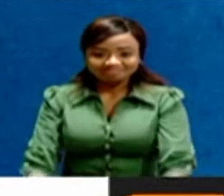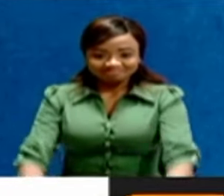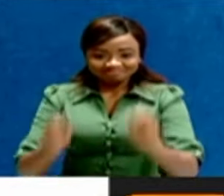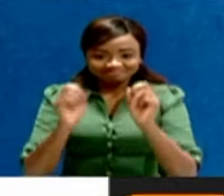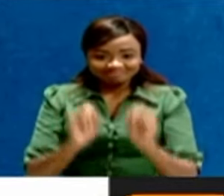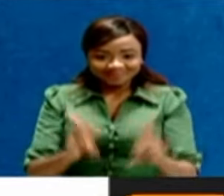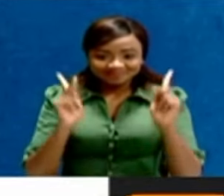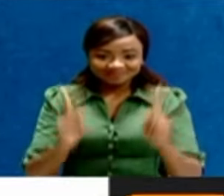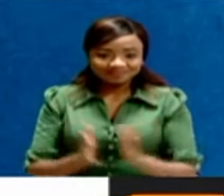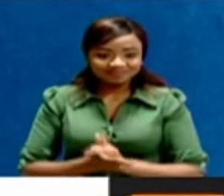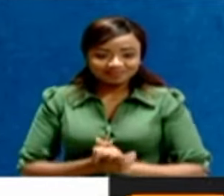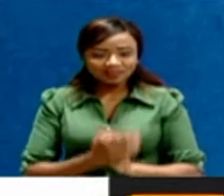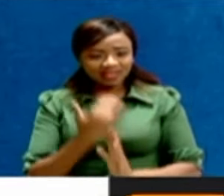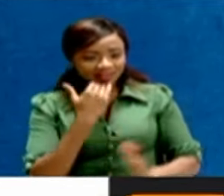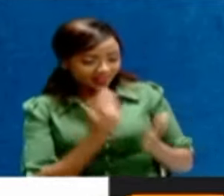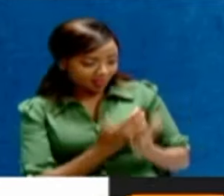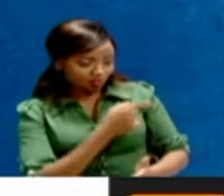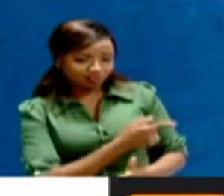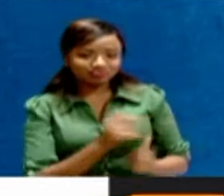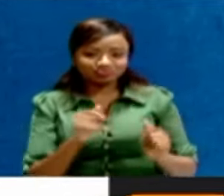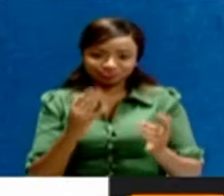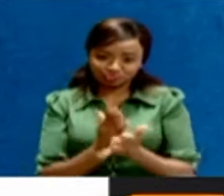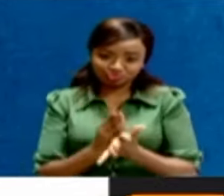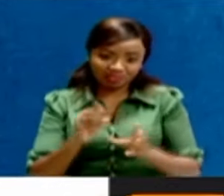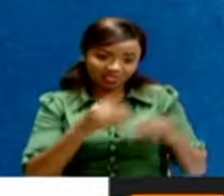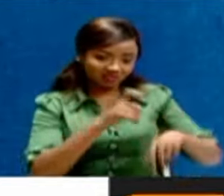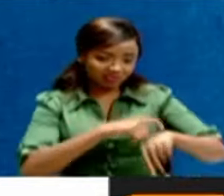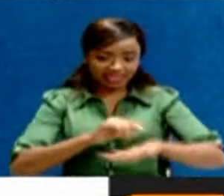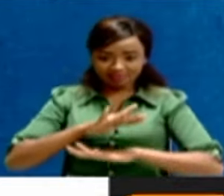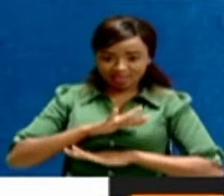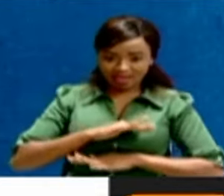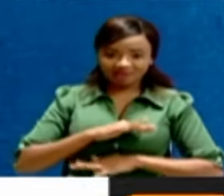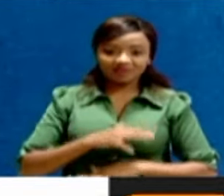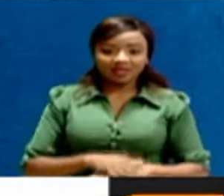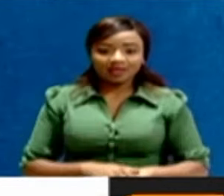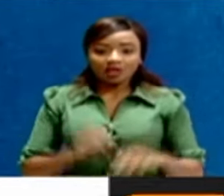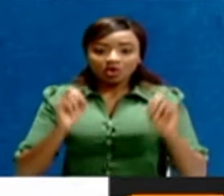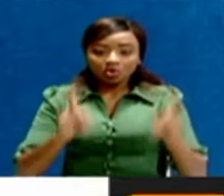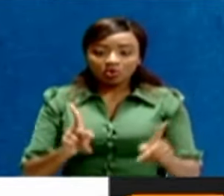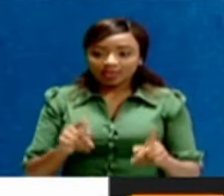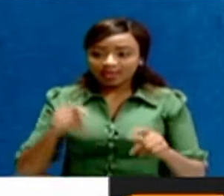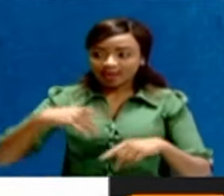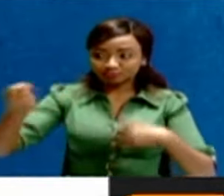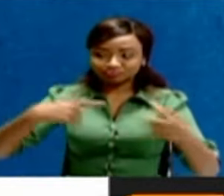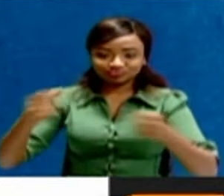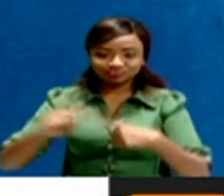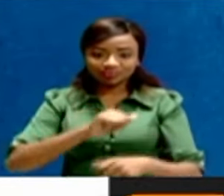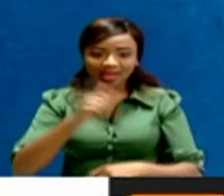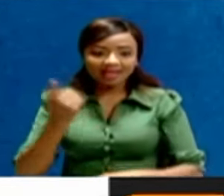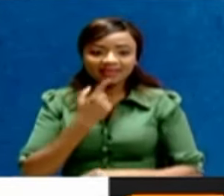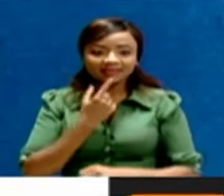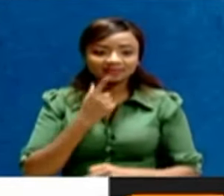Okay. Senator Adama, thank you. I think I've given you sufficient time to give your closing argument. Let me read a message here. This is